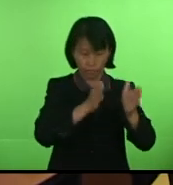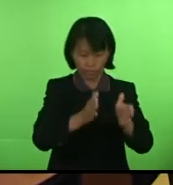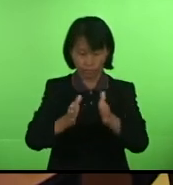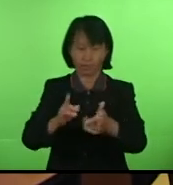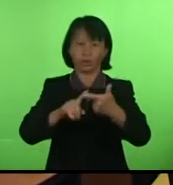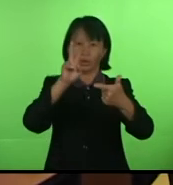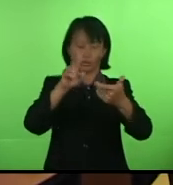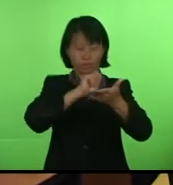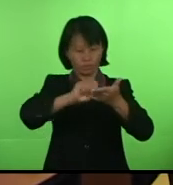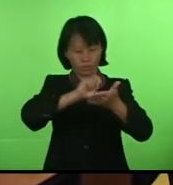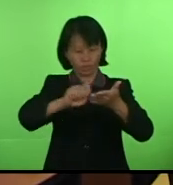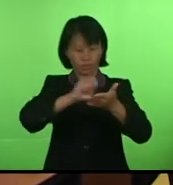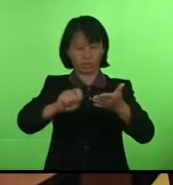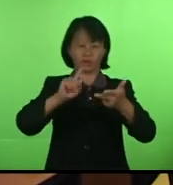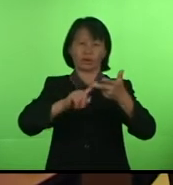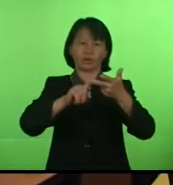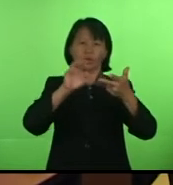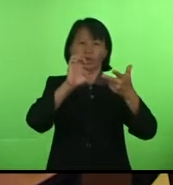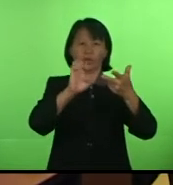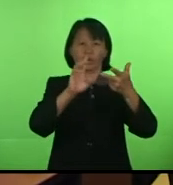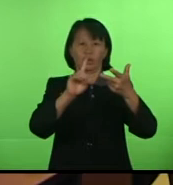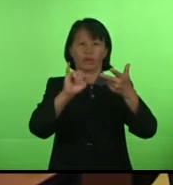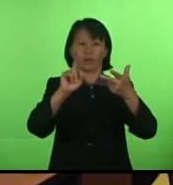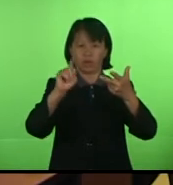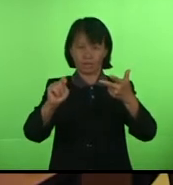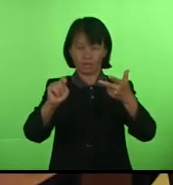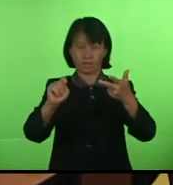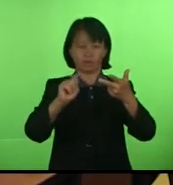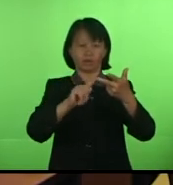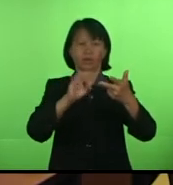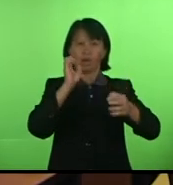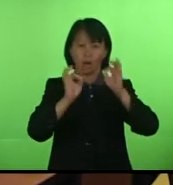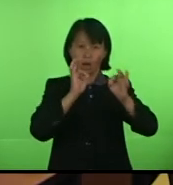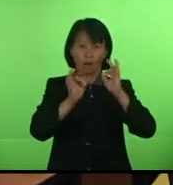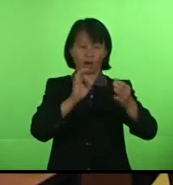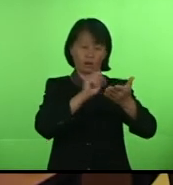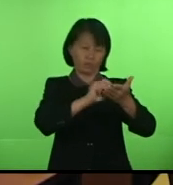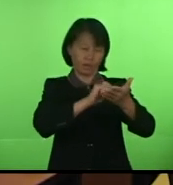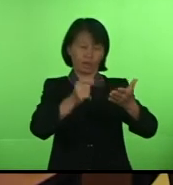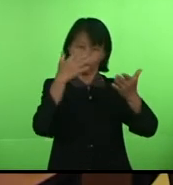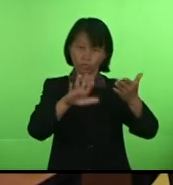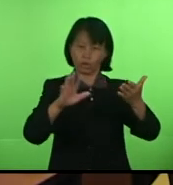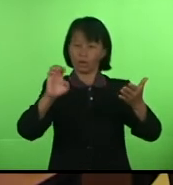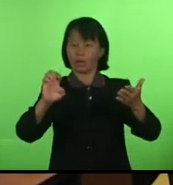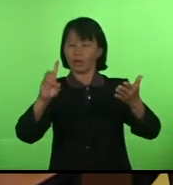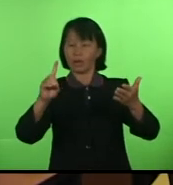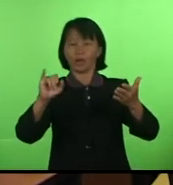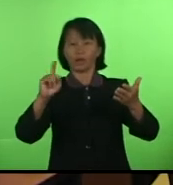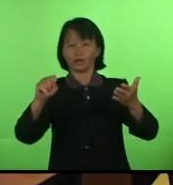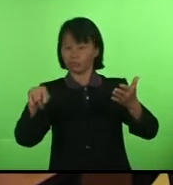itself, and also the editing. If you do not edit the writing, then